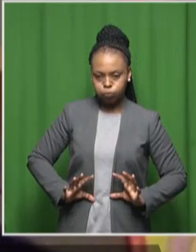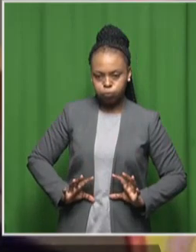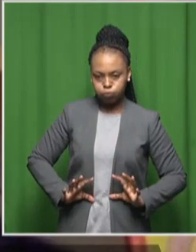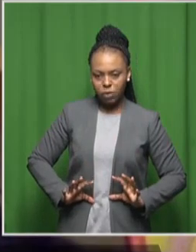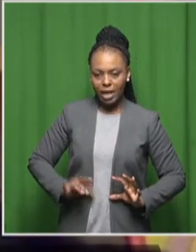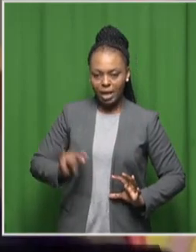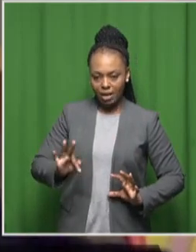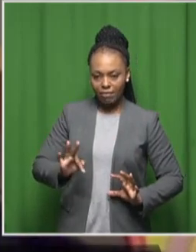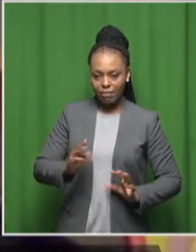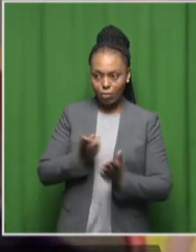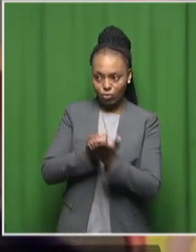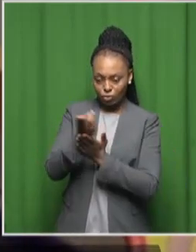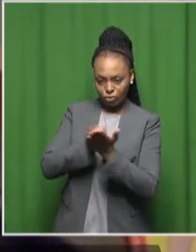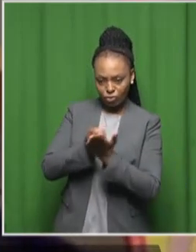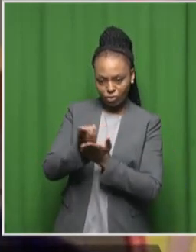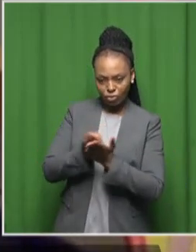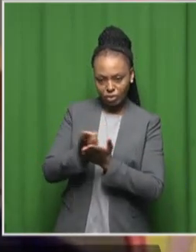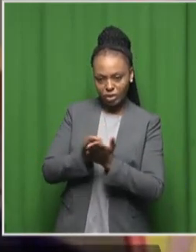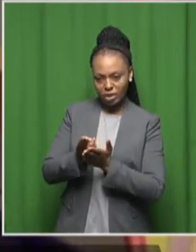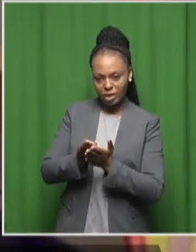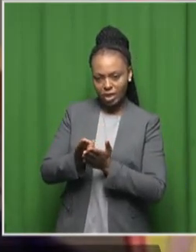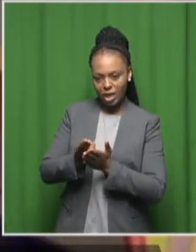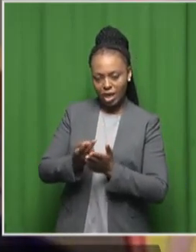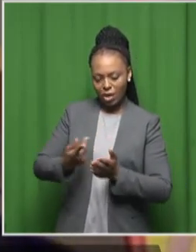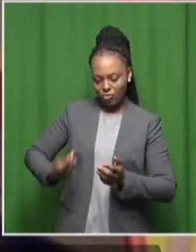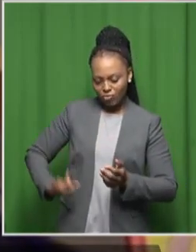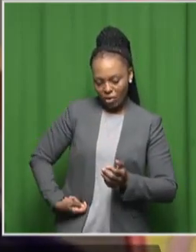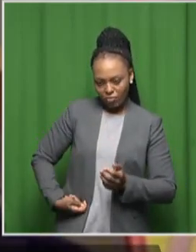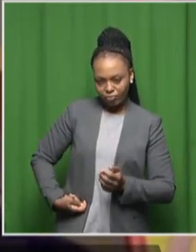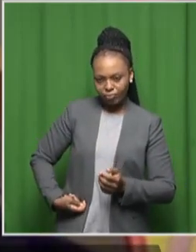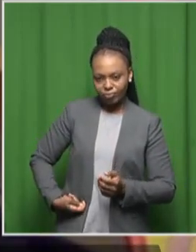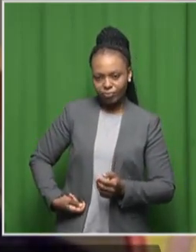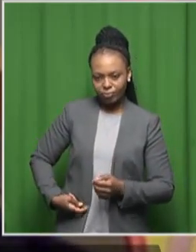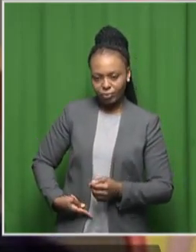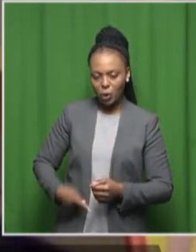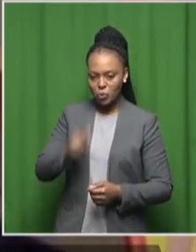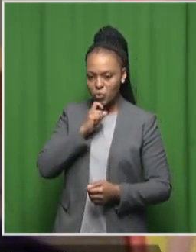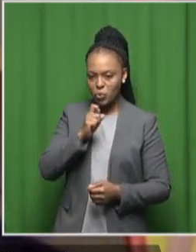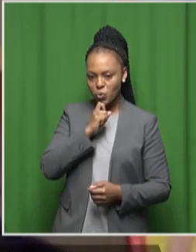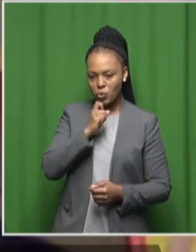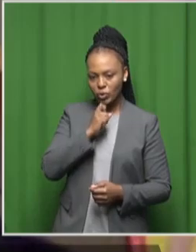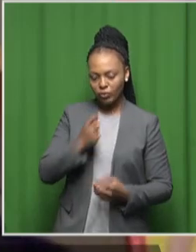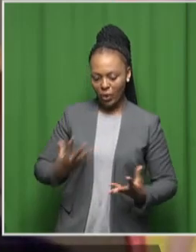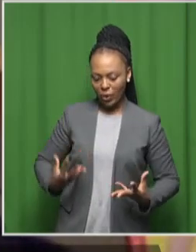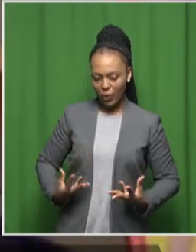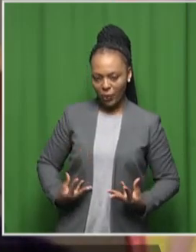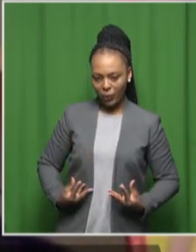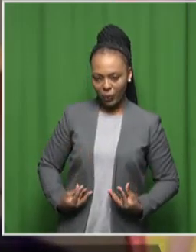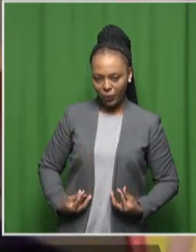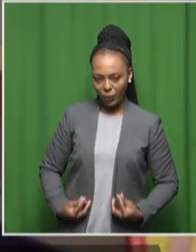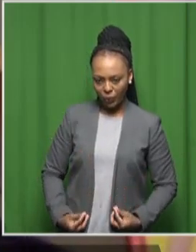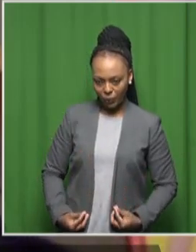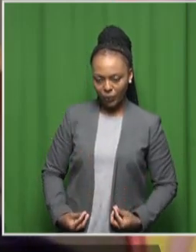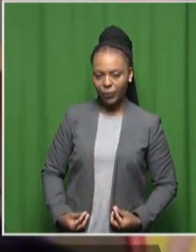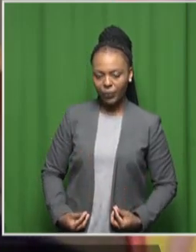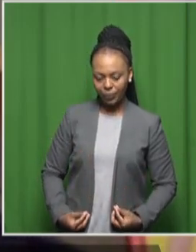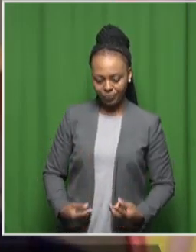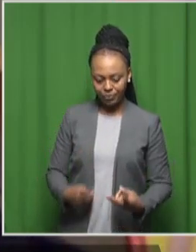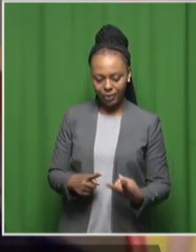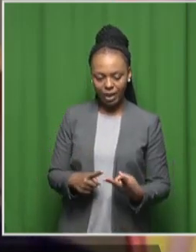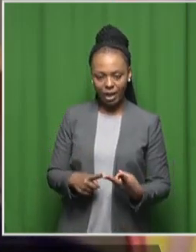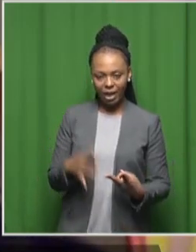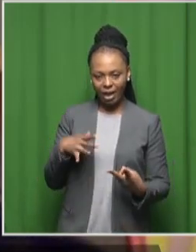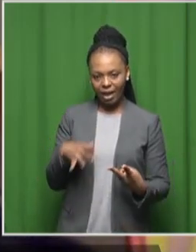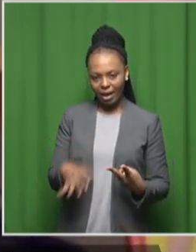life. The next problem that we deal with that is life-changing is something called fallopian tube